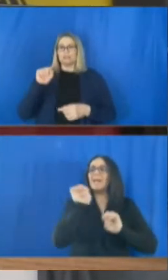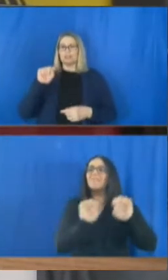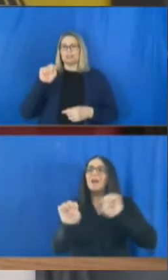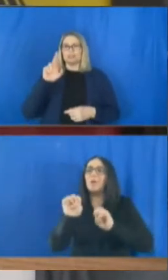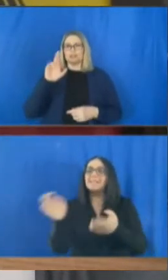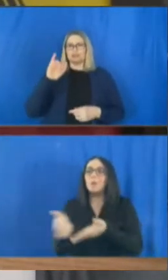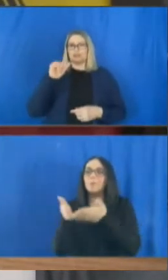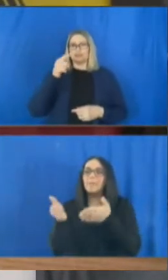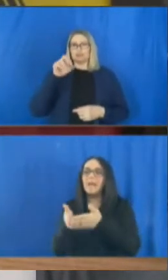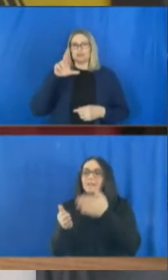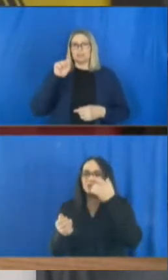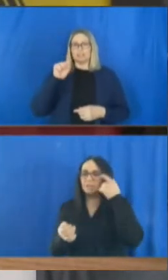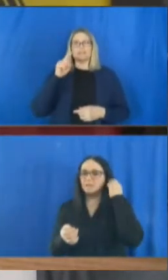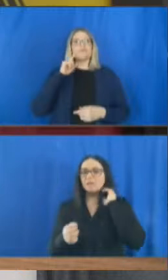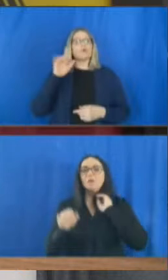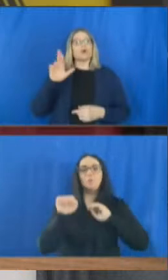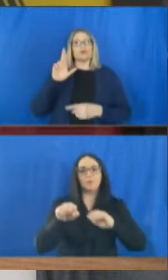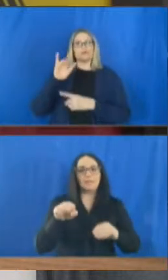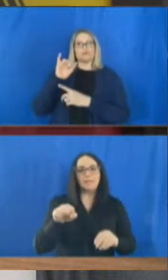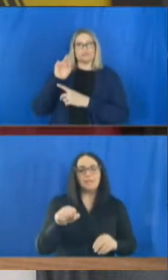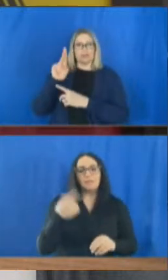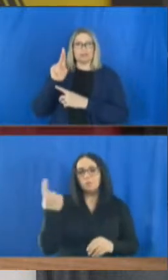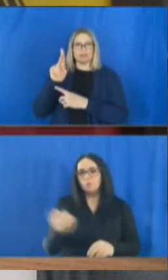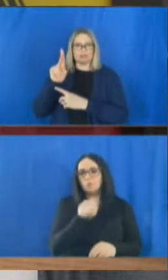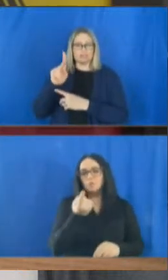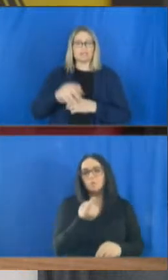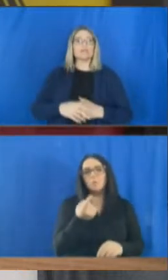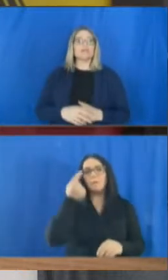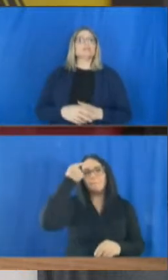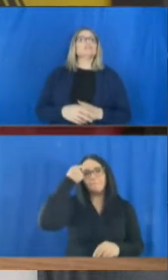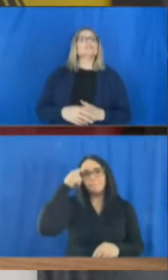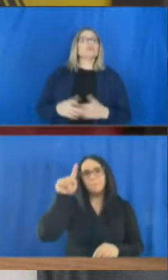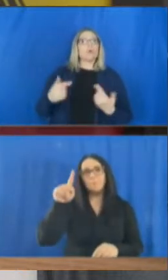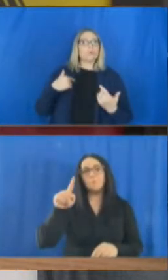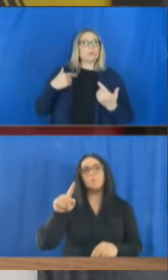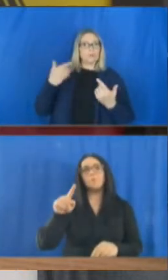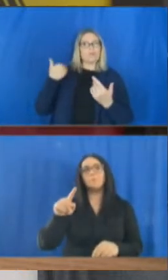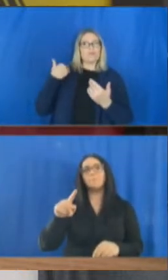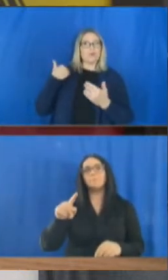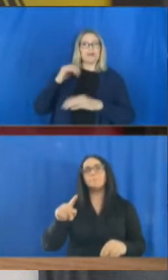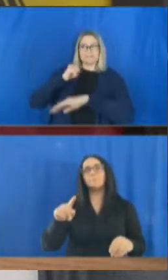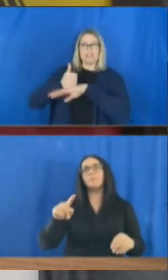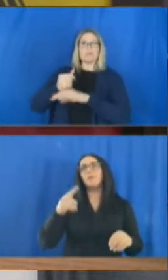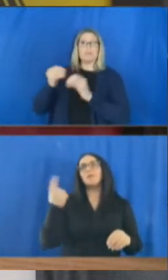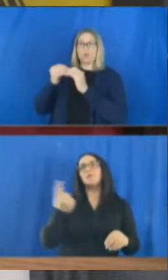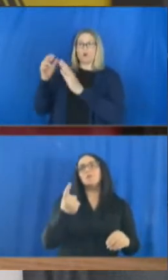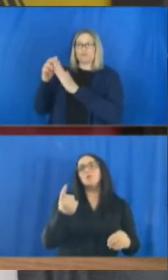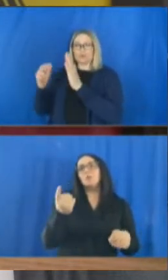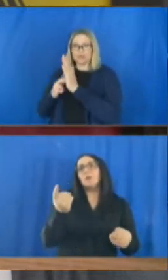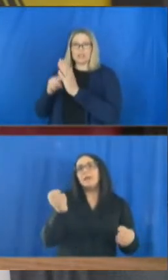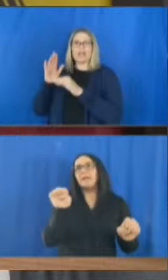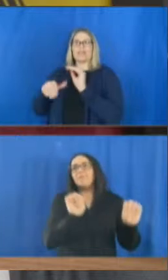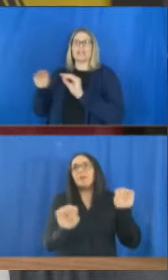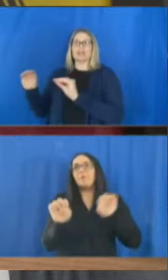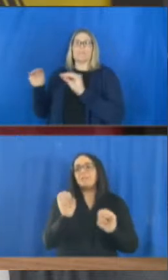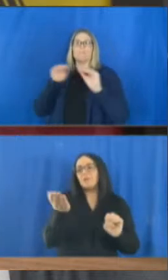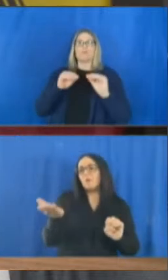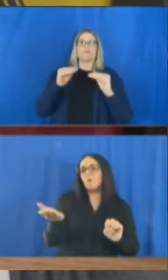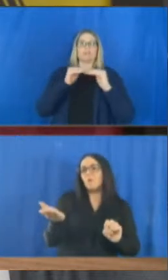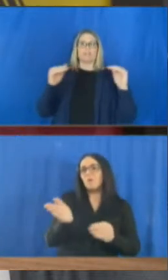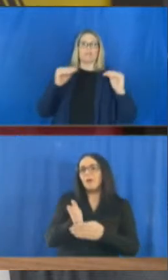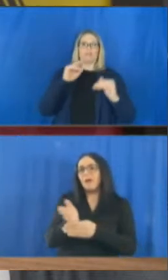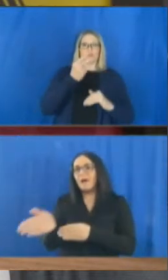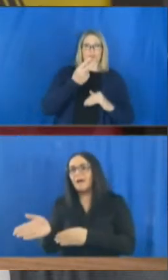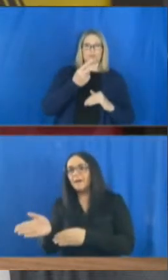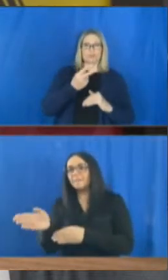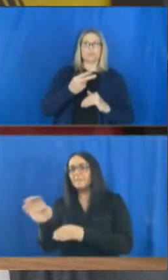7-day average new hospitalizations per day, 7-day average is trending down. And again, in this particular